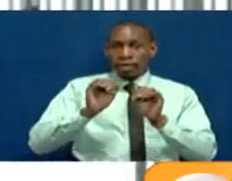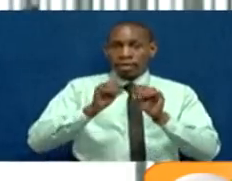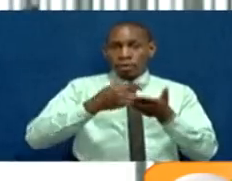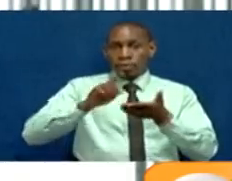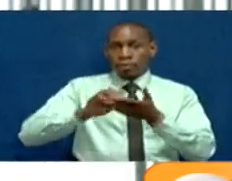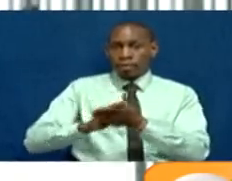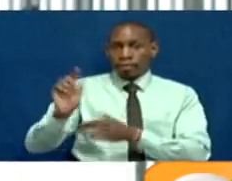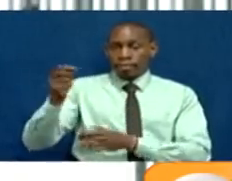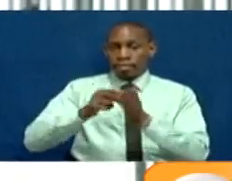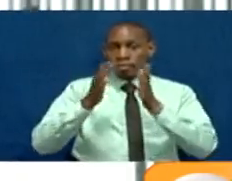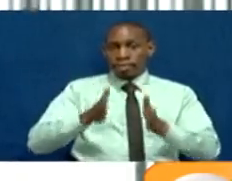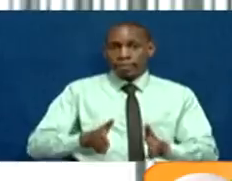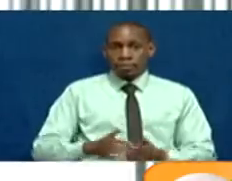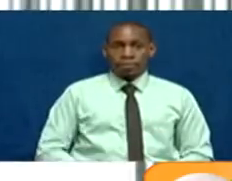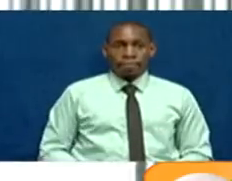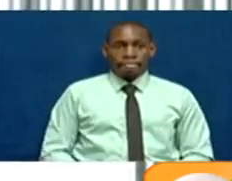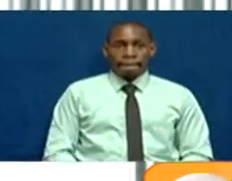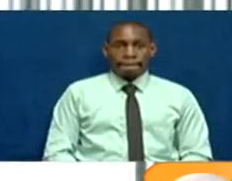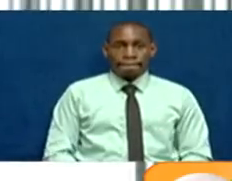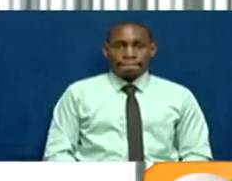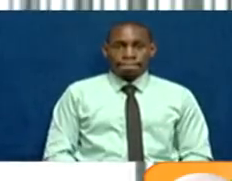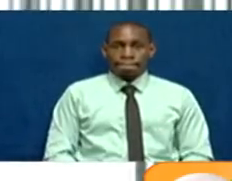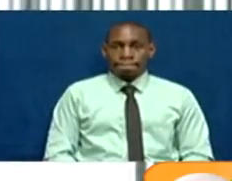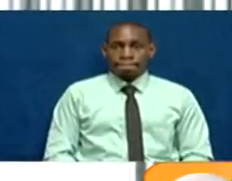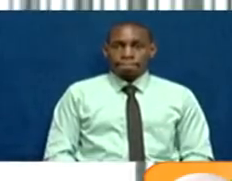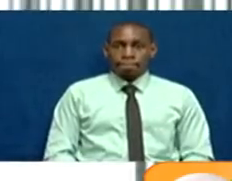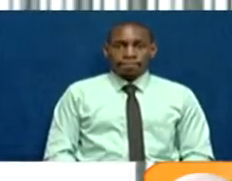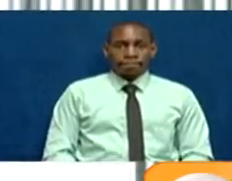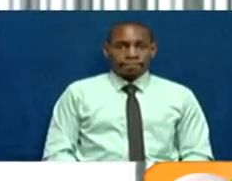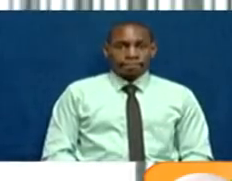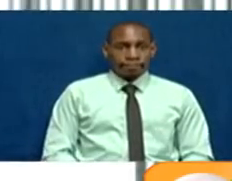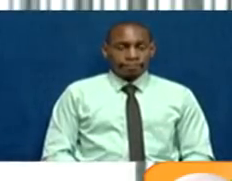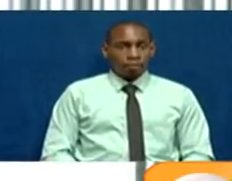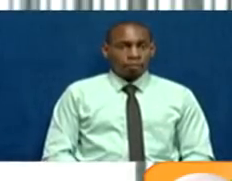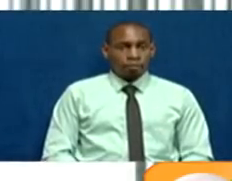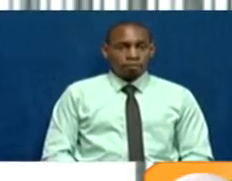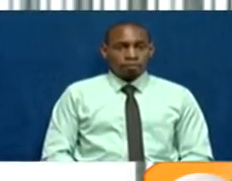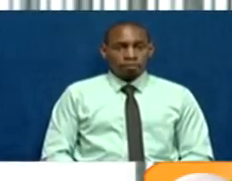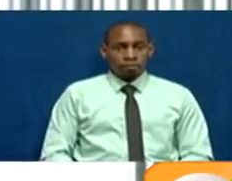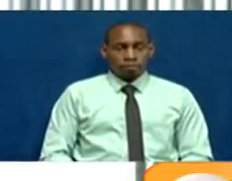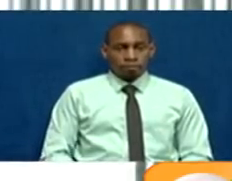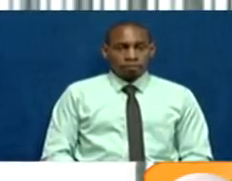of presidential candidates? Chemutai Goin, Citizen TV, Anniversary Towers, Nairobi.